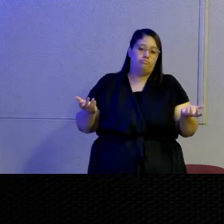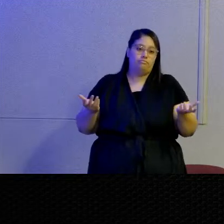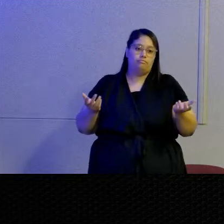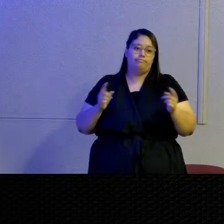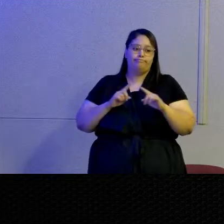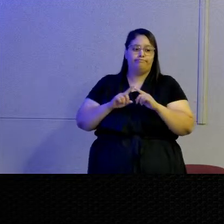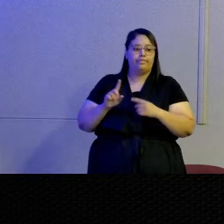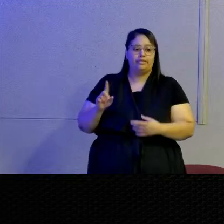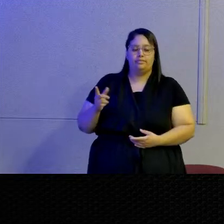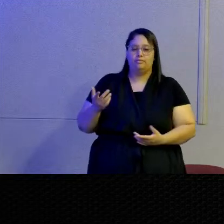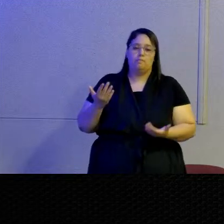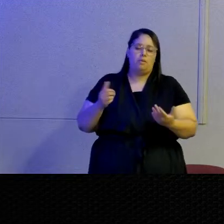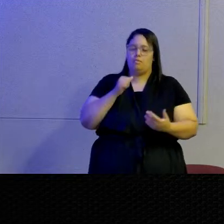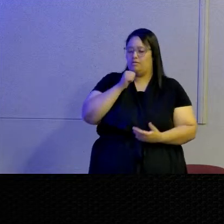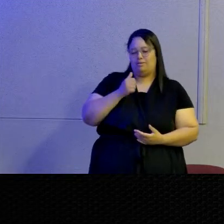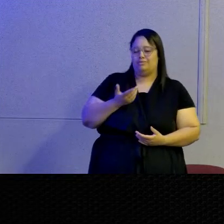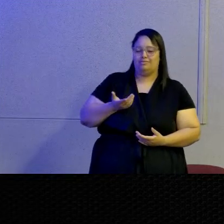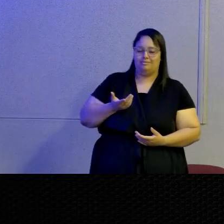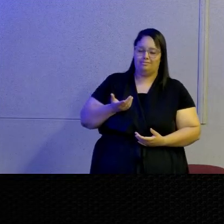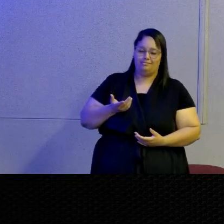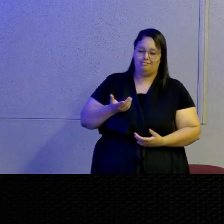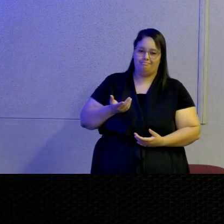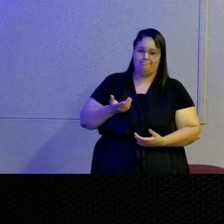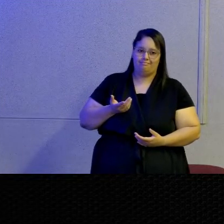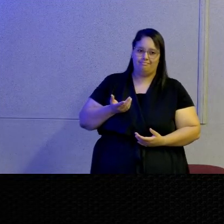But maybe not.